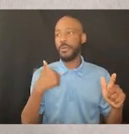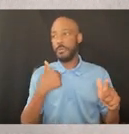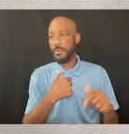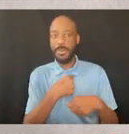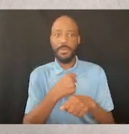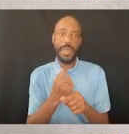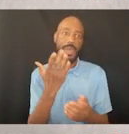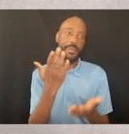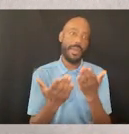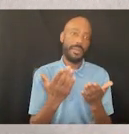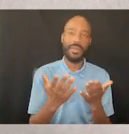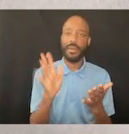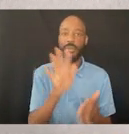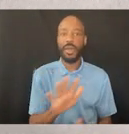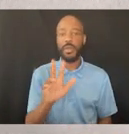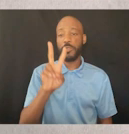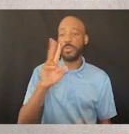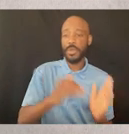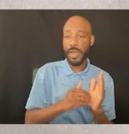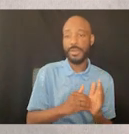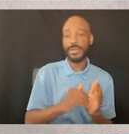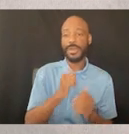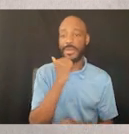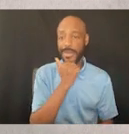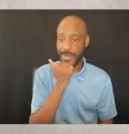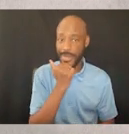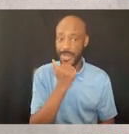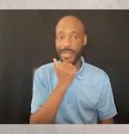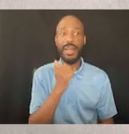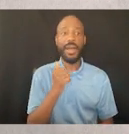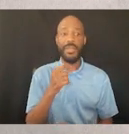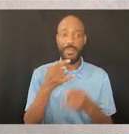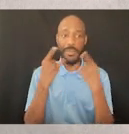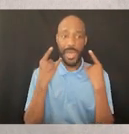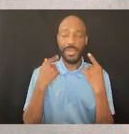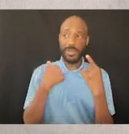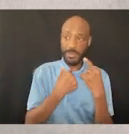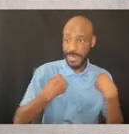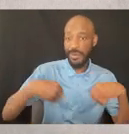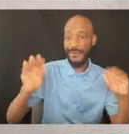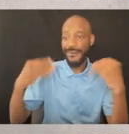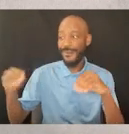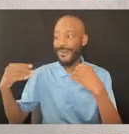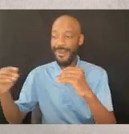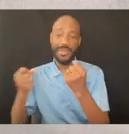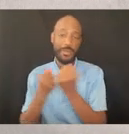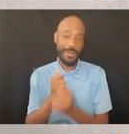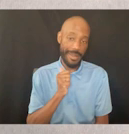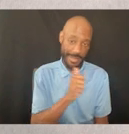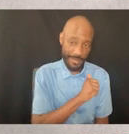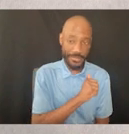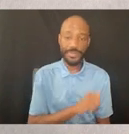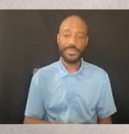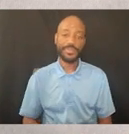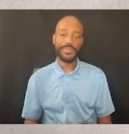that we sold and gave away and supported ourselves till unemployment started. So we